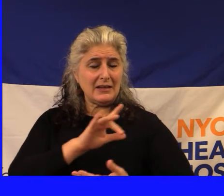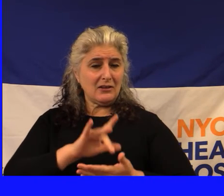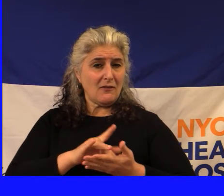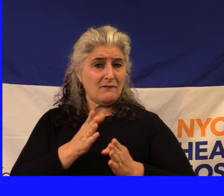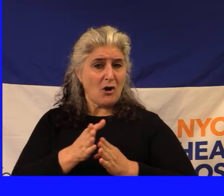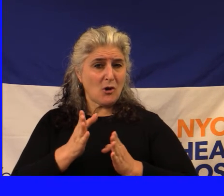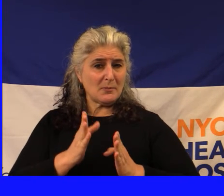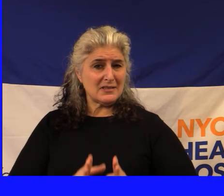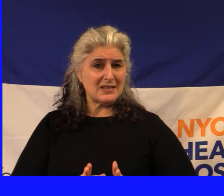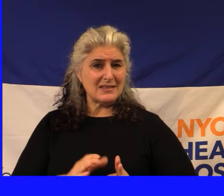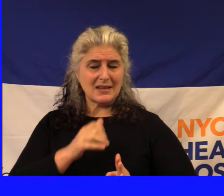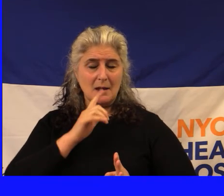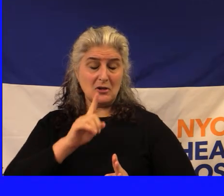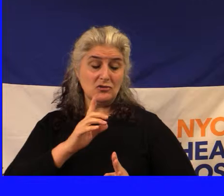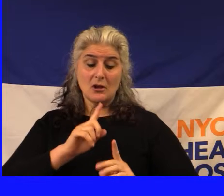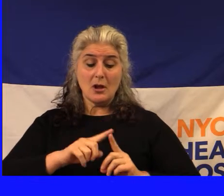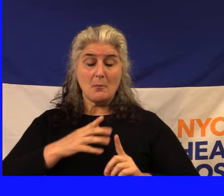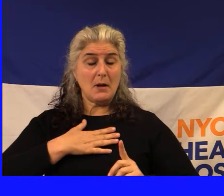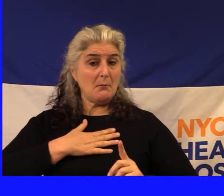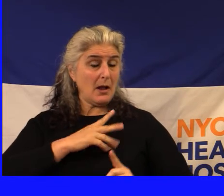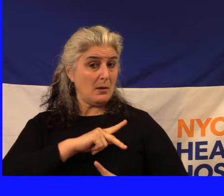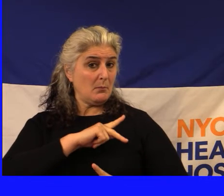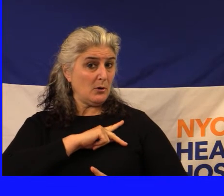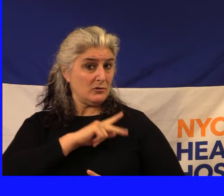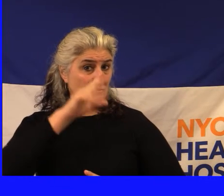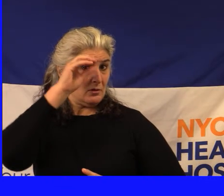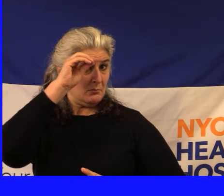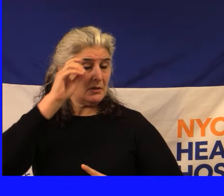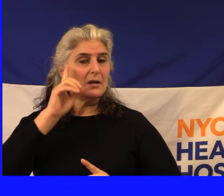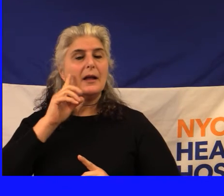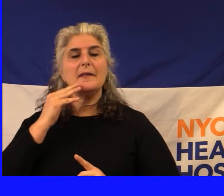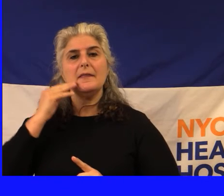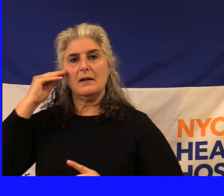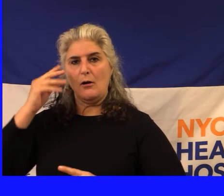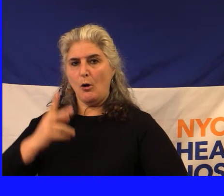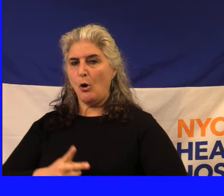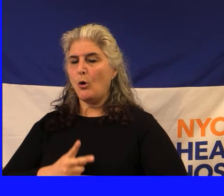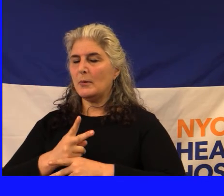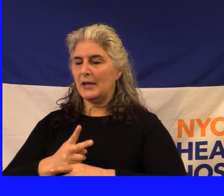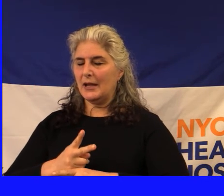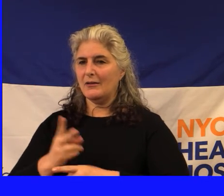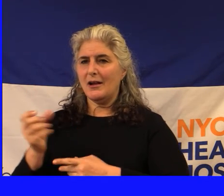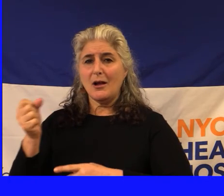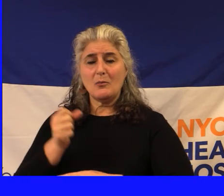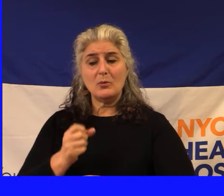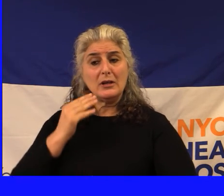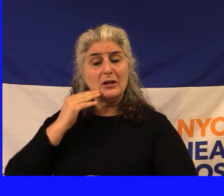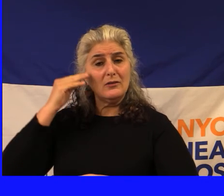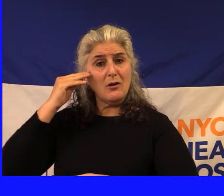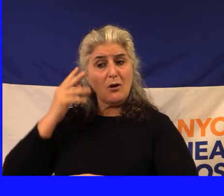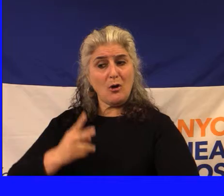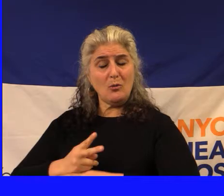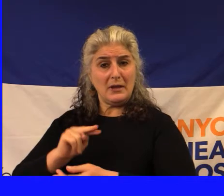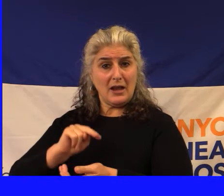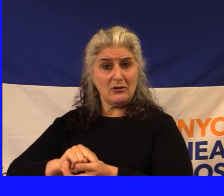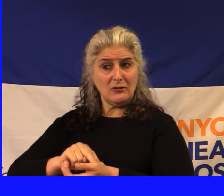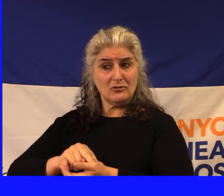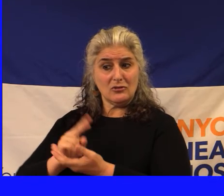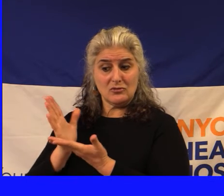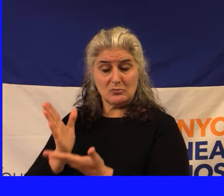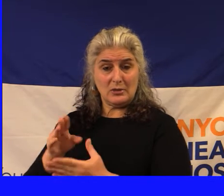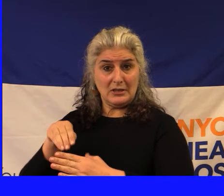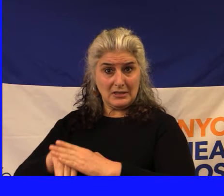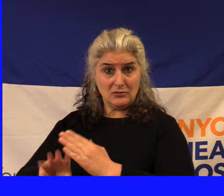opinion. I think home care, bringing a home care nurse into the home to do that